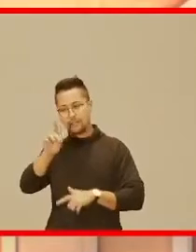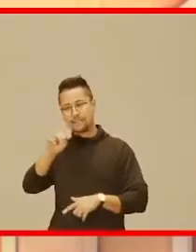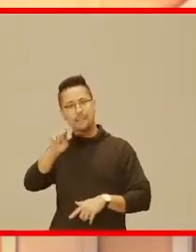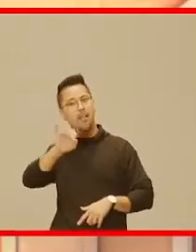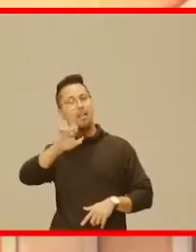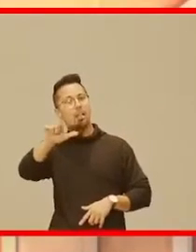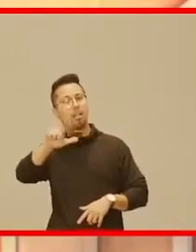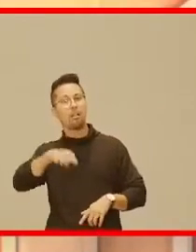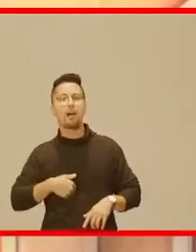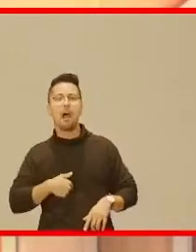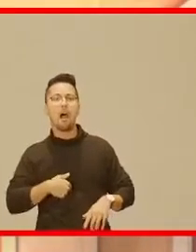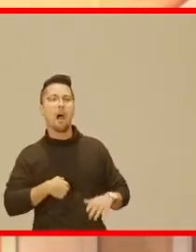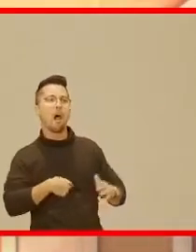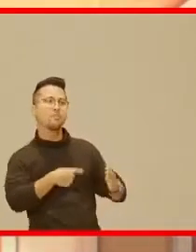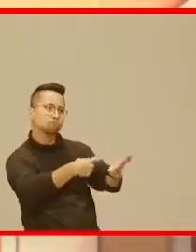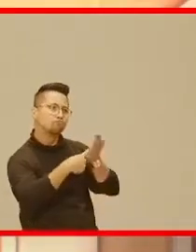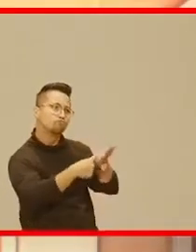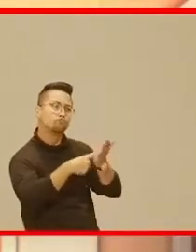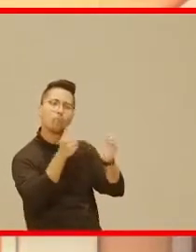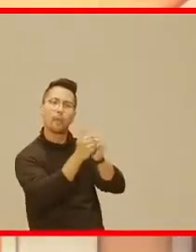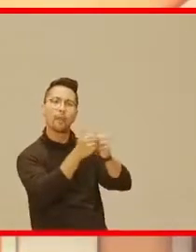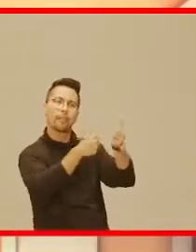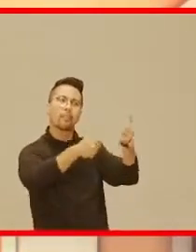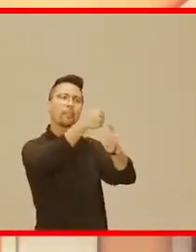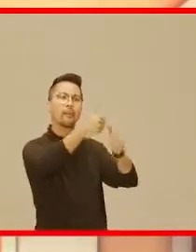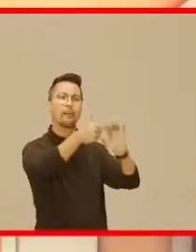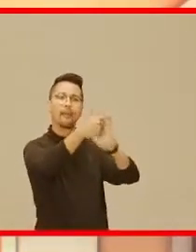to legislators, that would